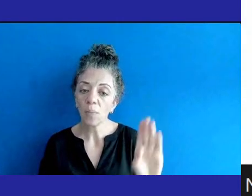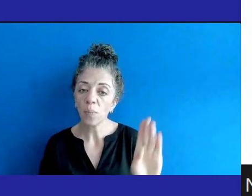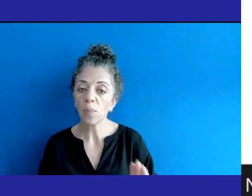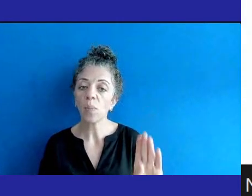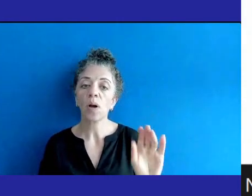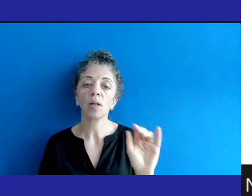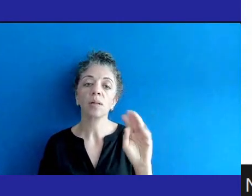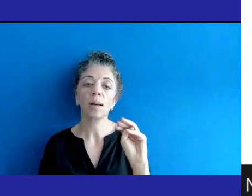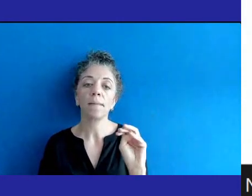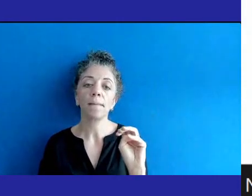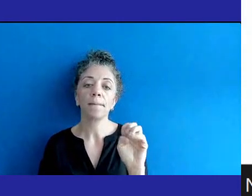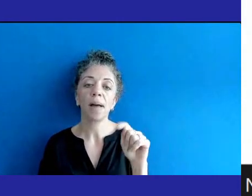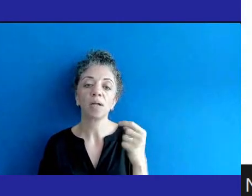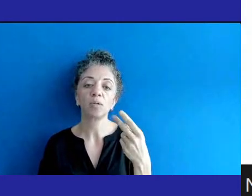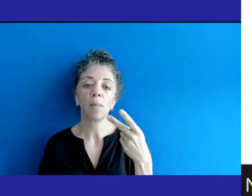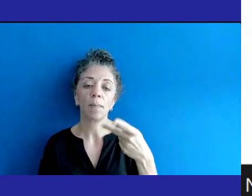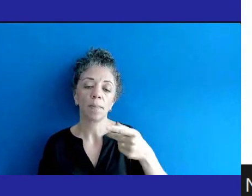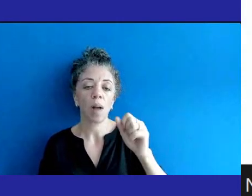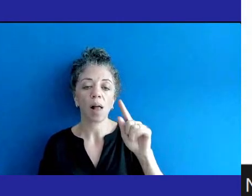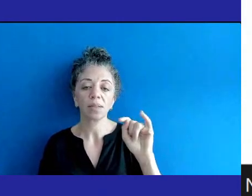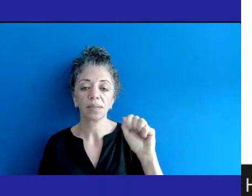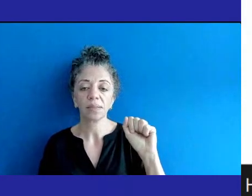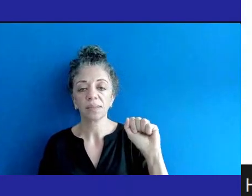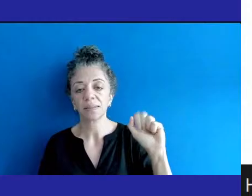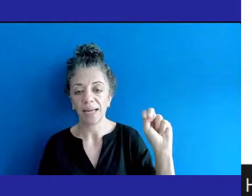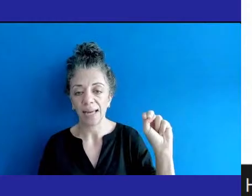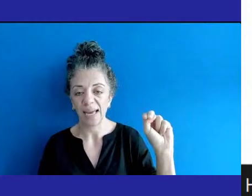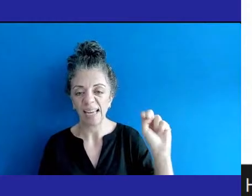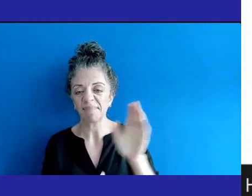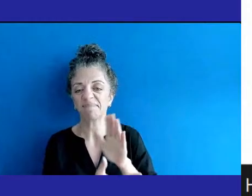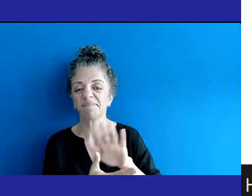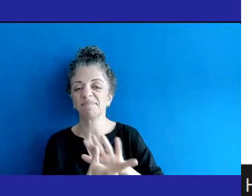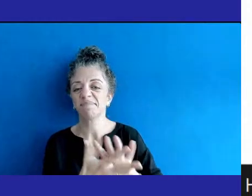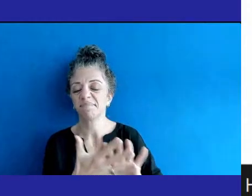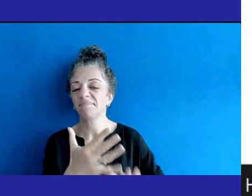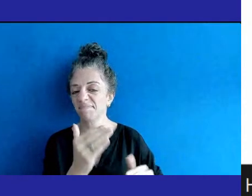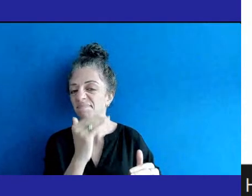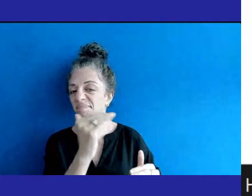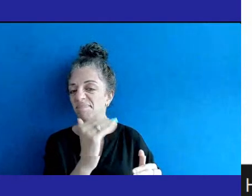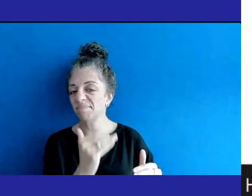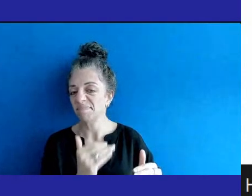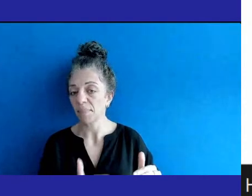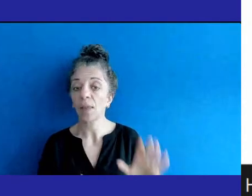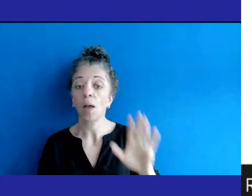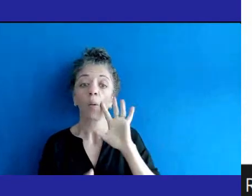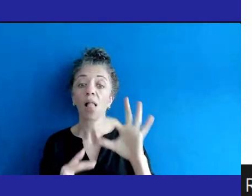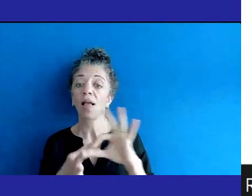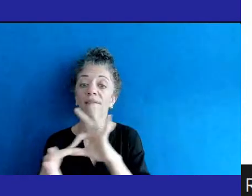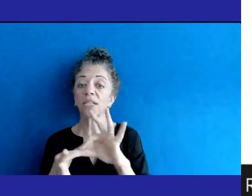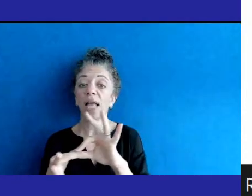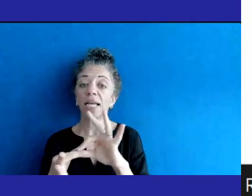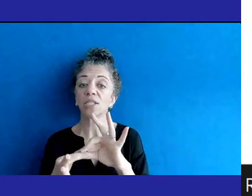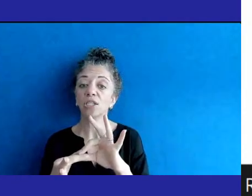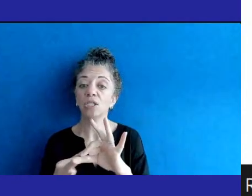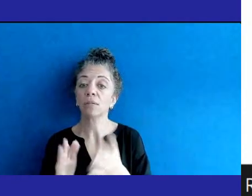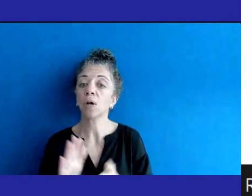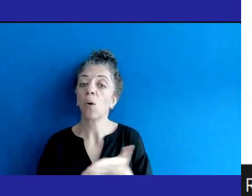York, Morrisania, and Renaissance. The affiliation agreement will run through June 30th, 2030, for an amount not to